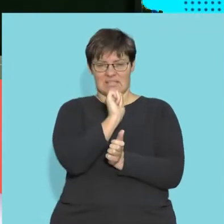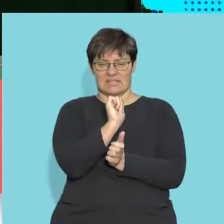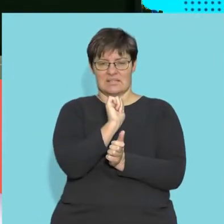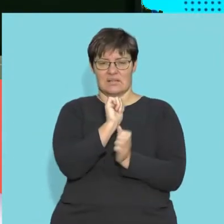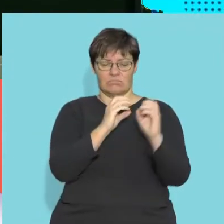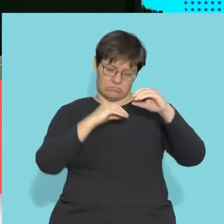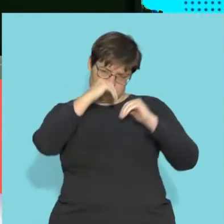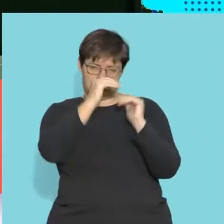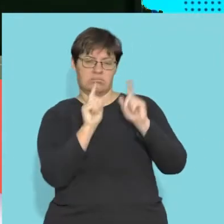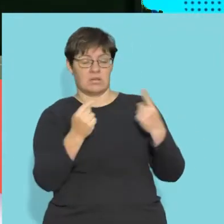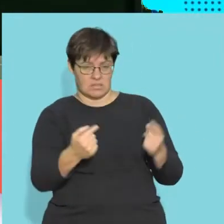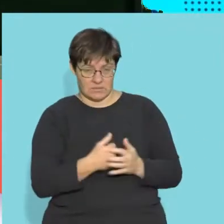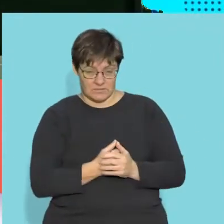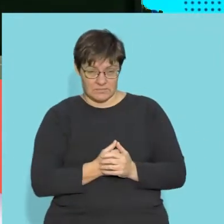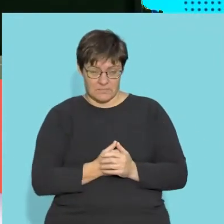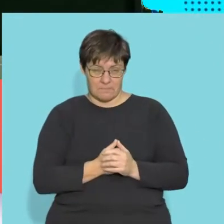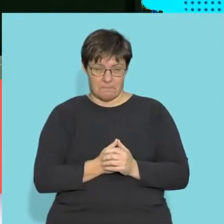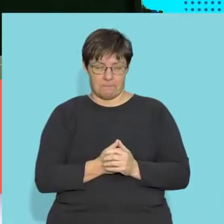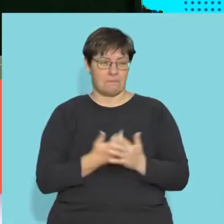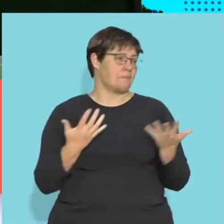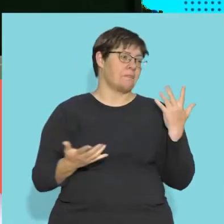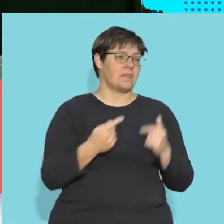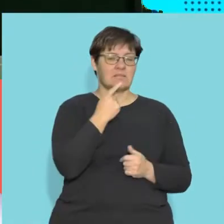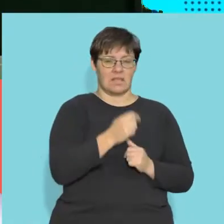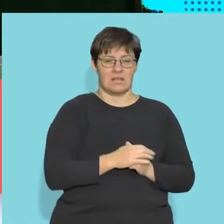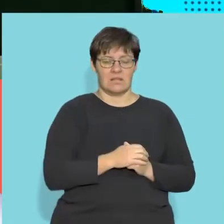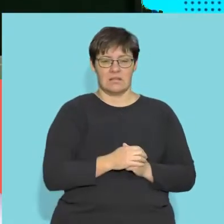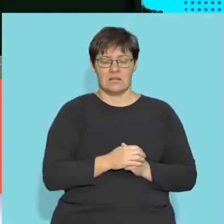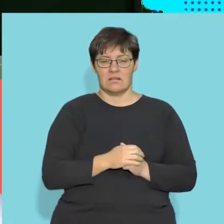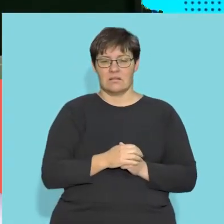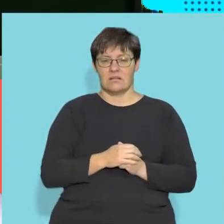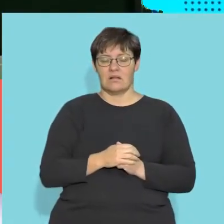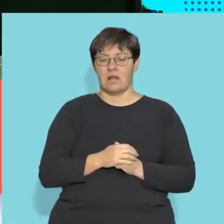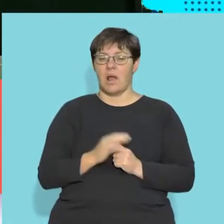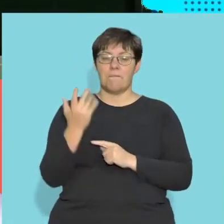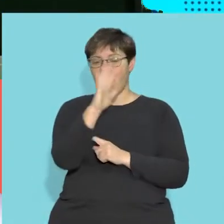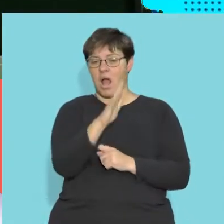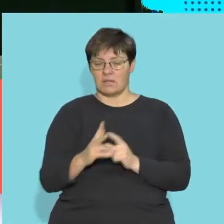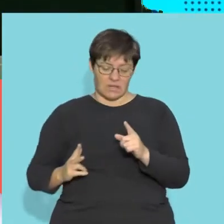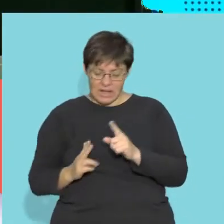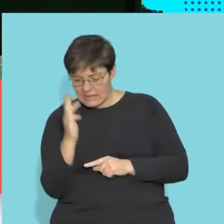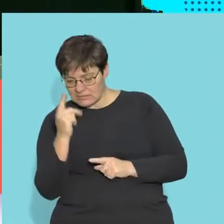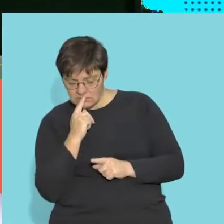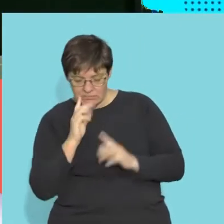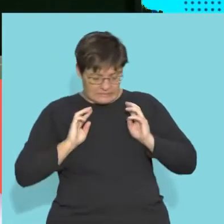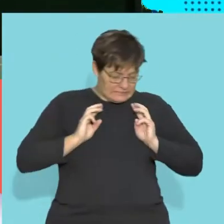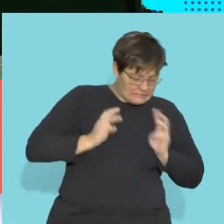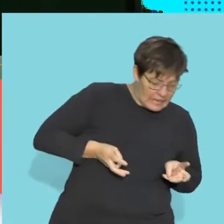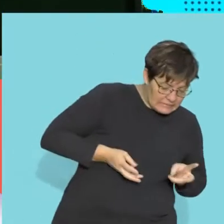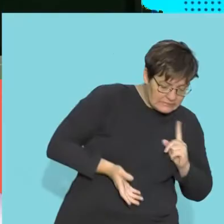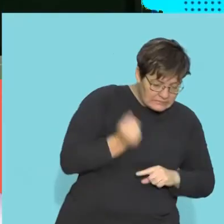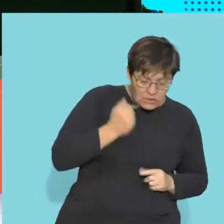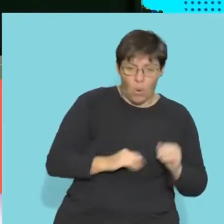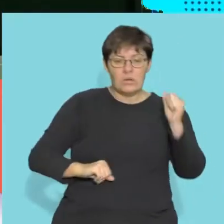it. Now, if I were to ask you to go and cut out a plant and open it up, and do you find a skeleton, do you find